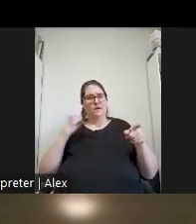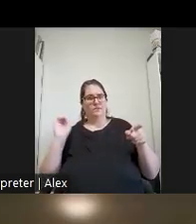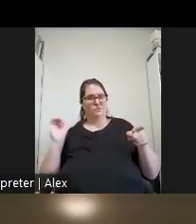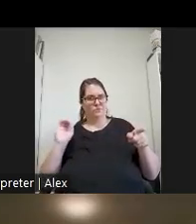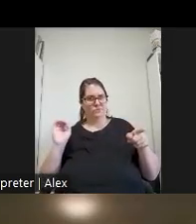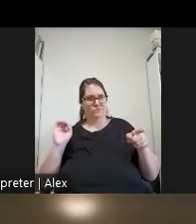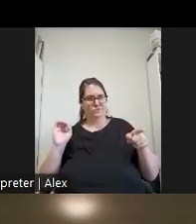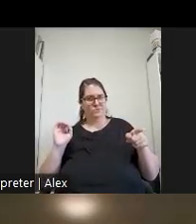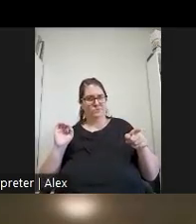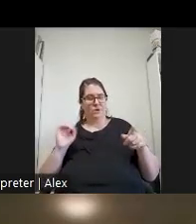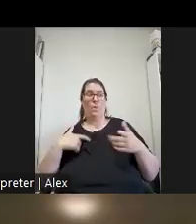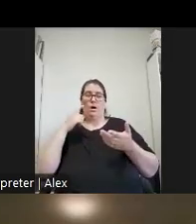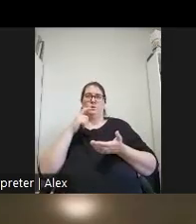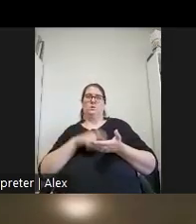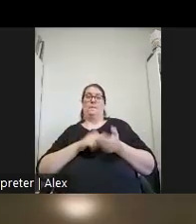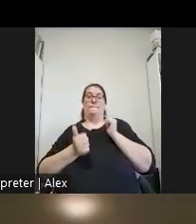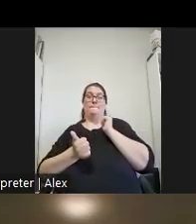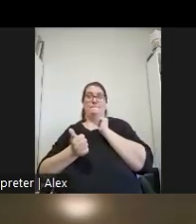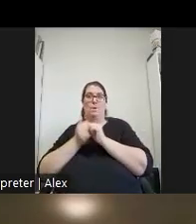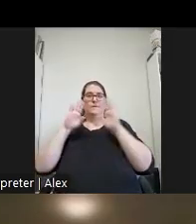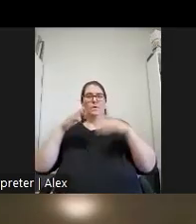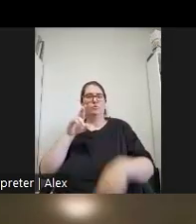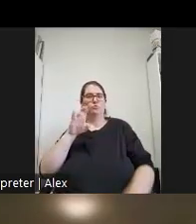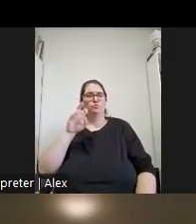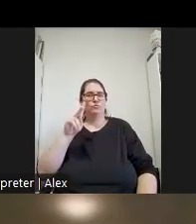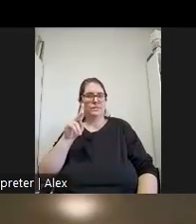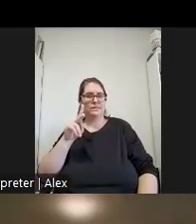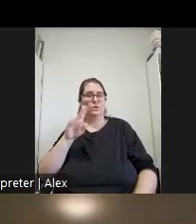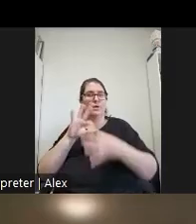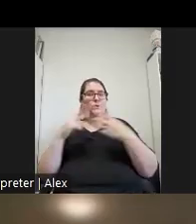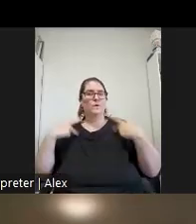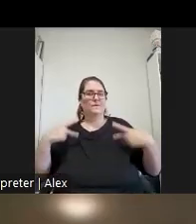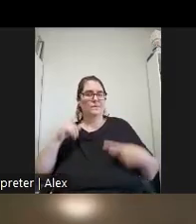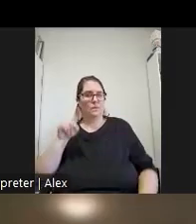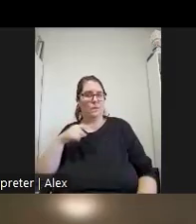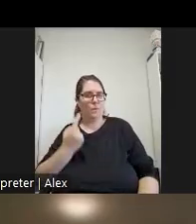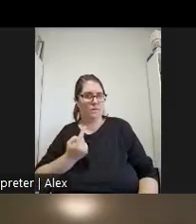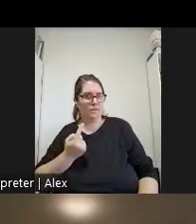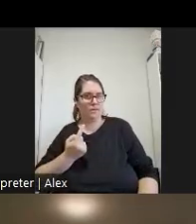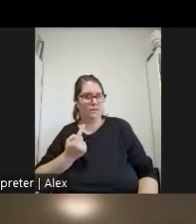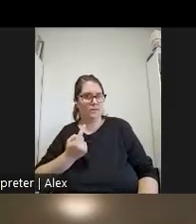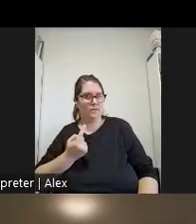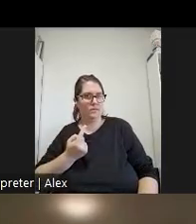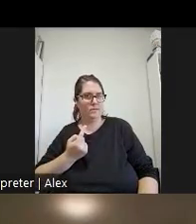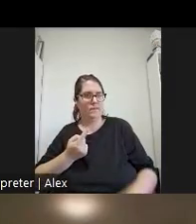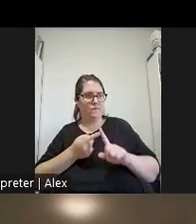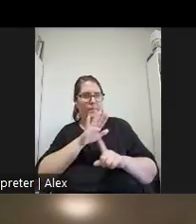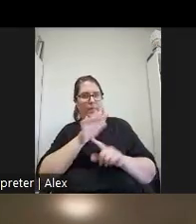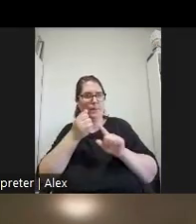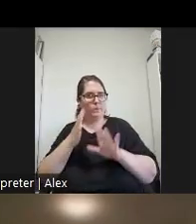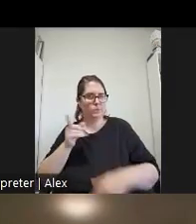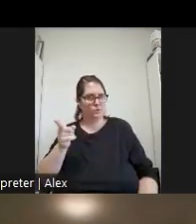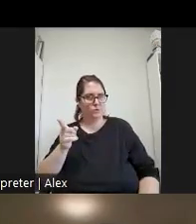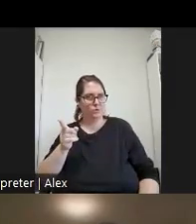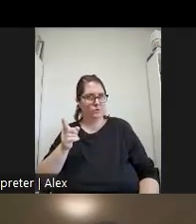saw that most tools focus primarily on the risk factors associated with the physical violence and threats posed by the abuser and other types